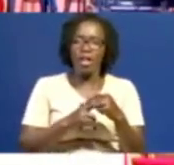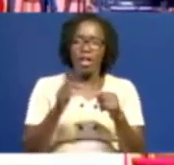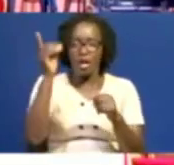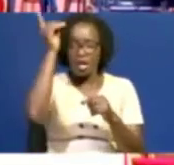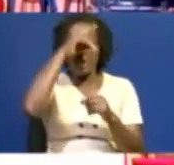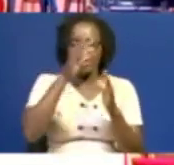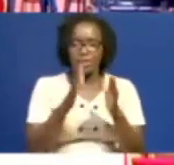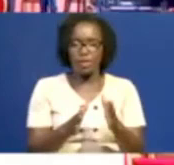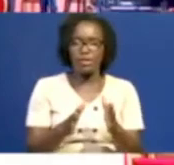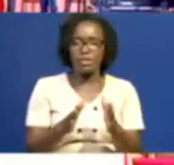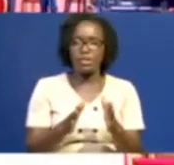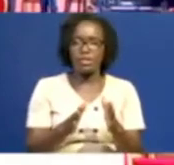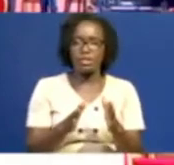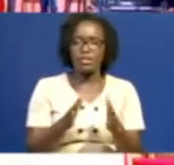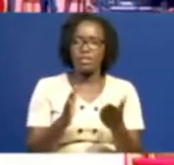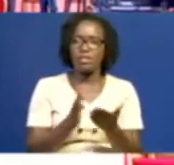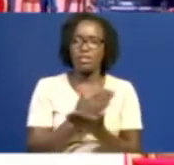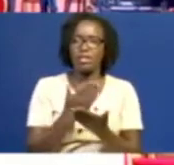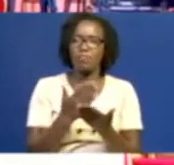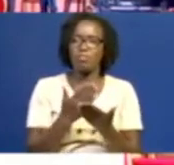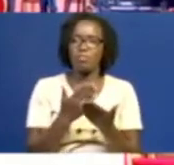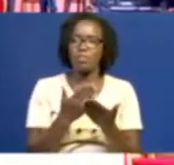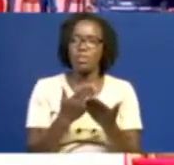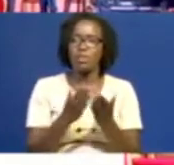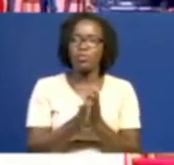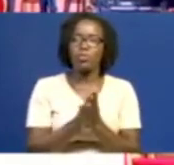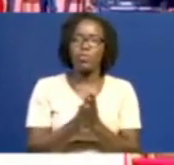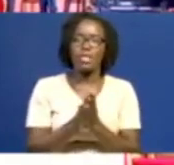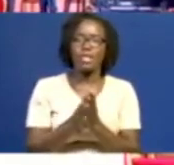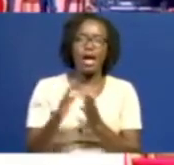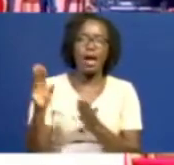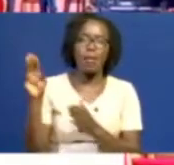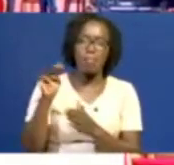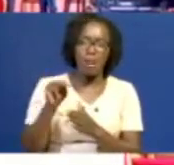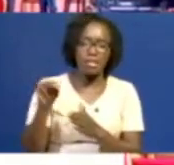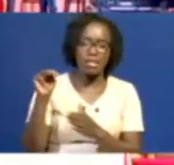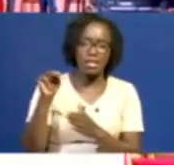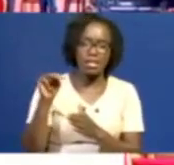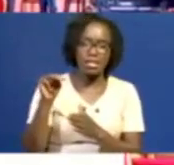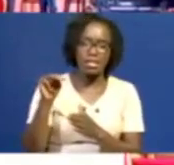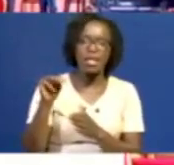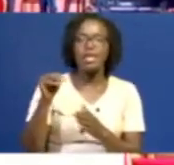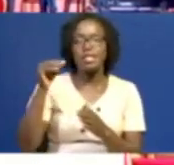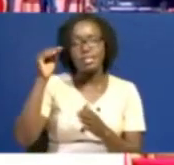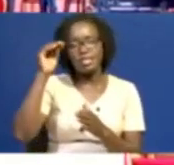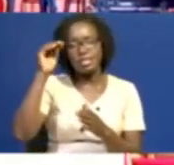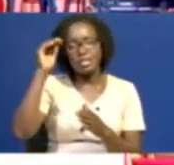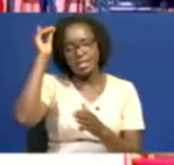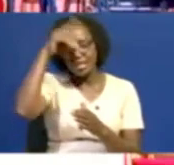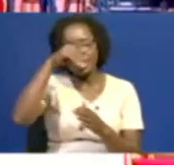graduates, some graduating with a master's degree and diplomas.